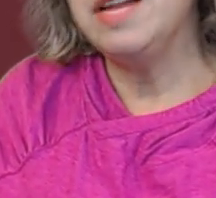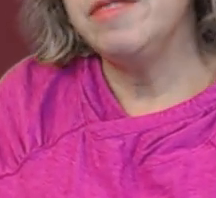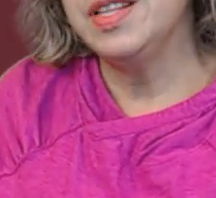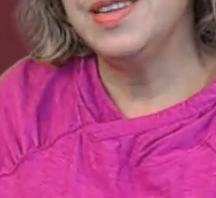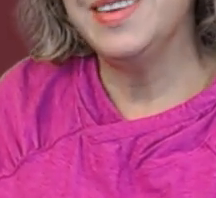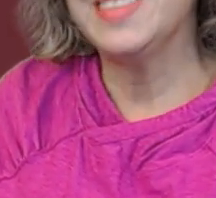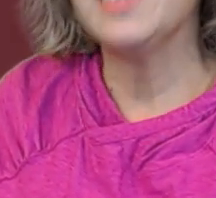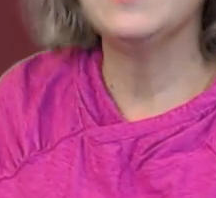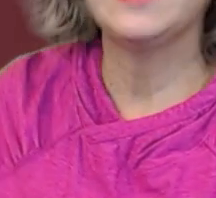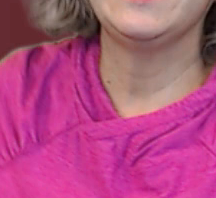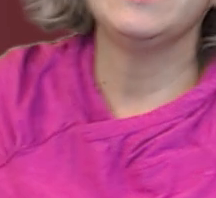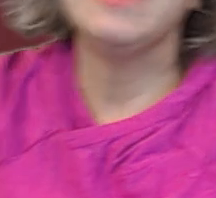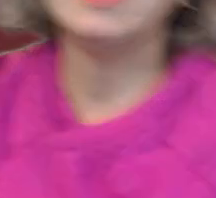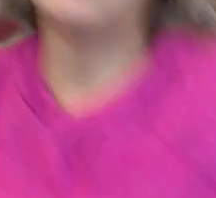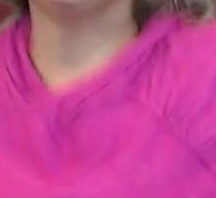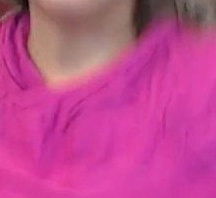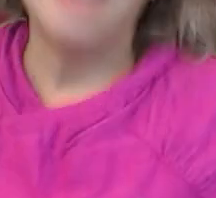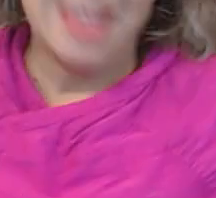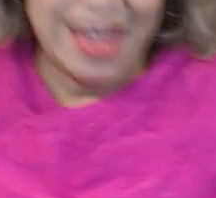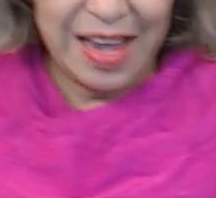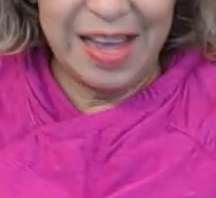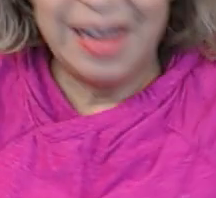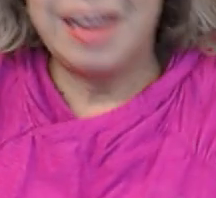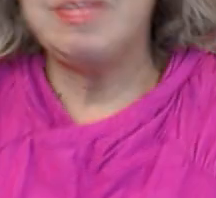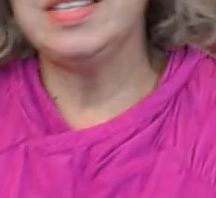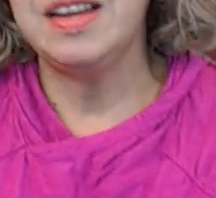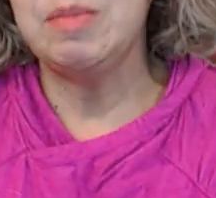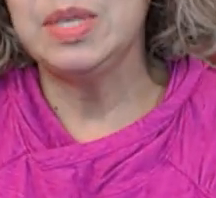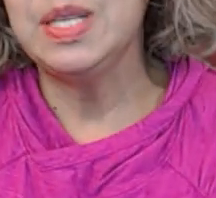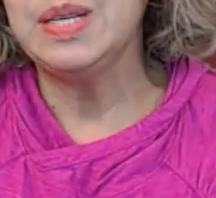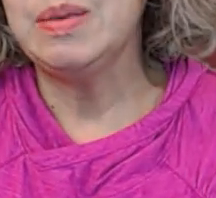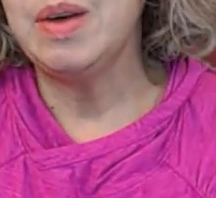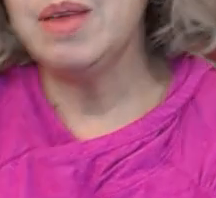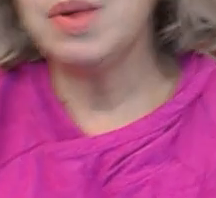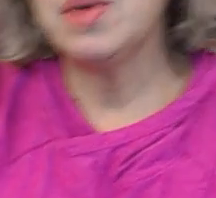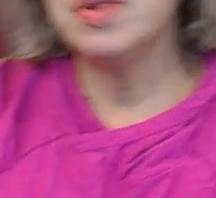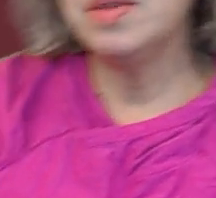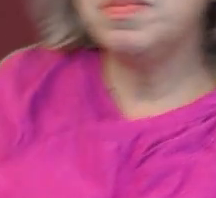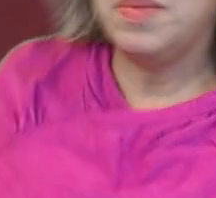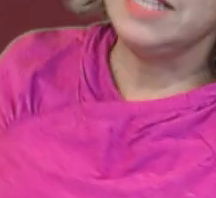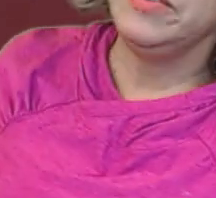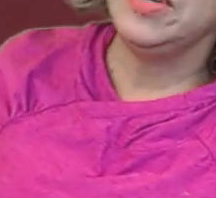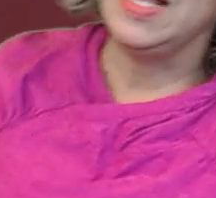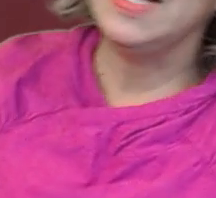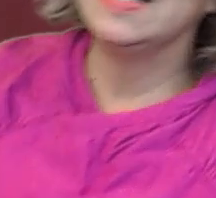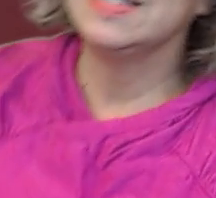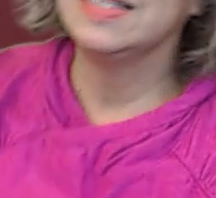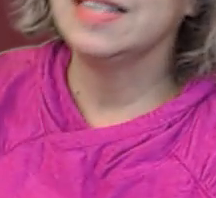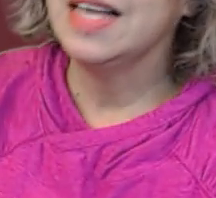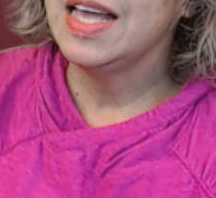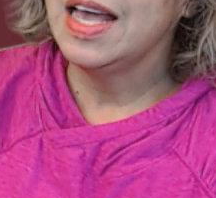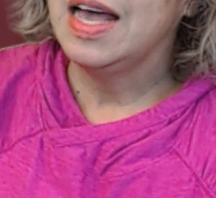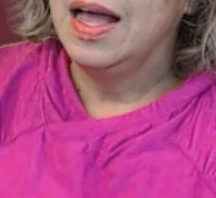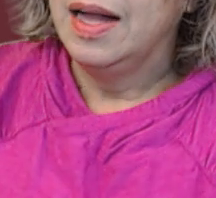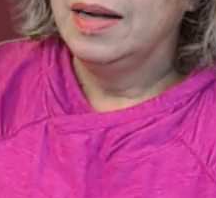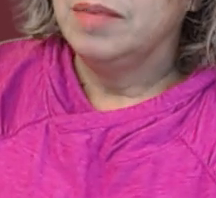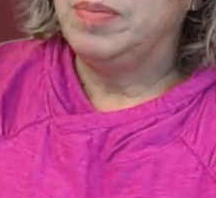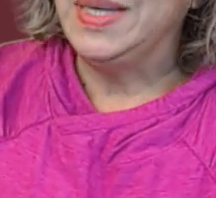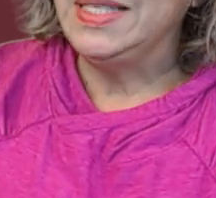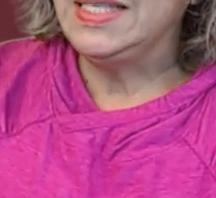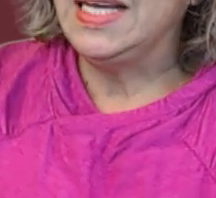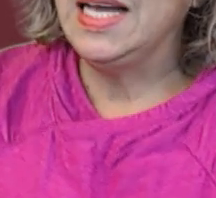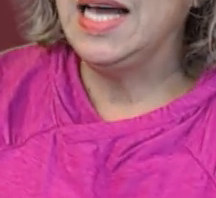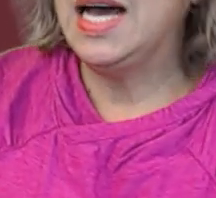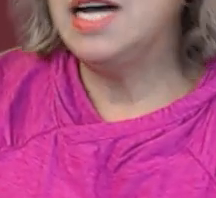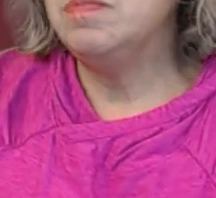I've been having some technical difficulty, and I was not able to record the past few days.